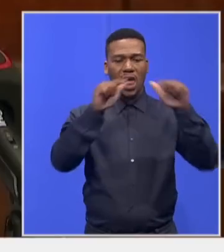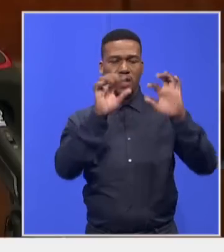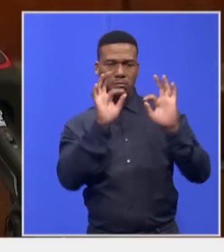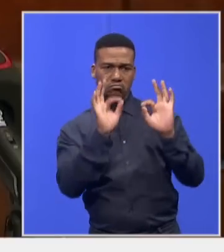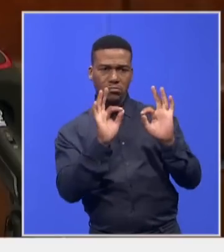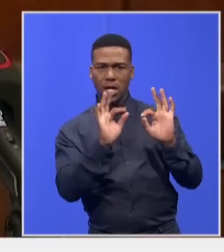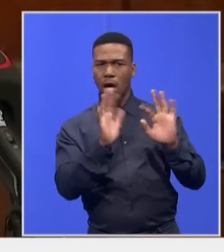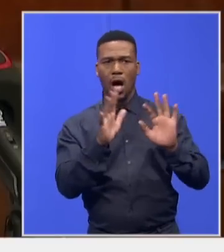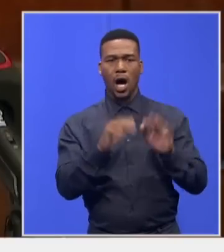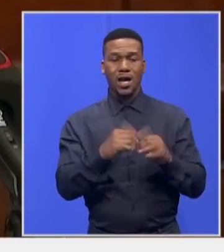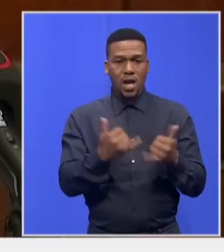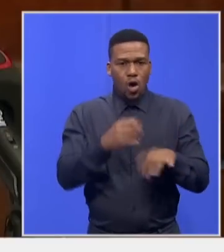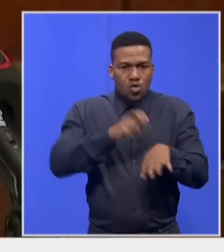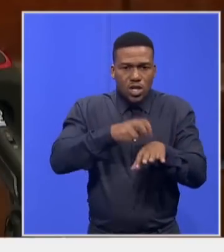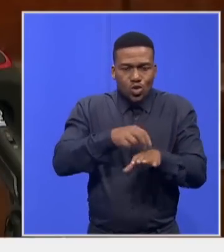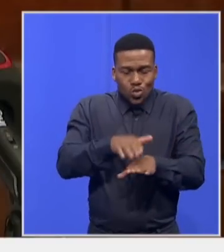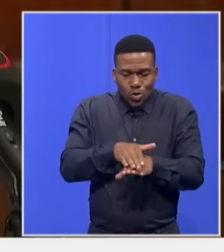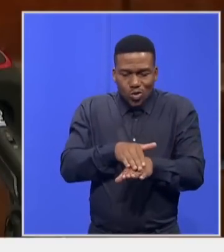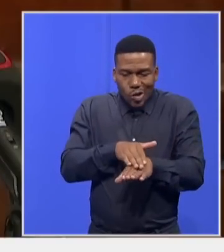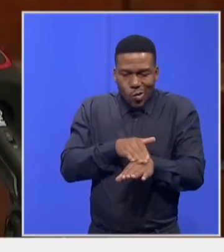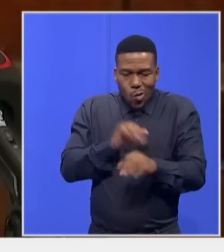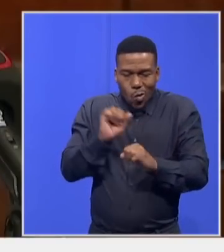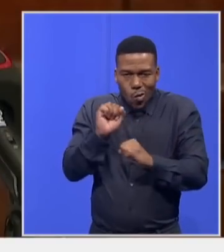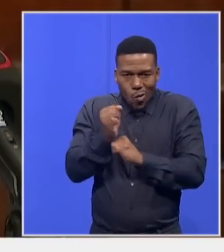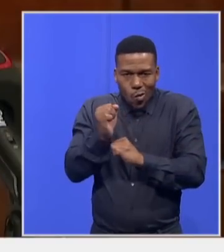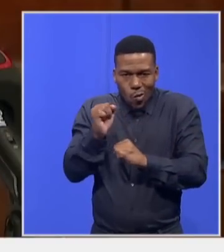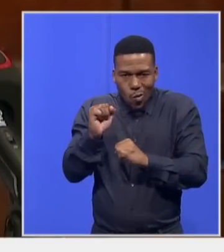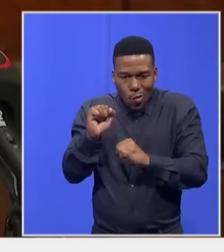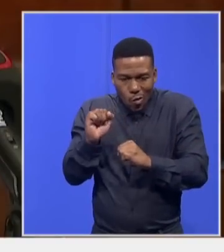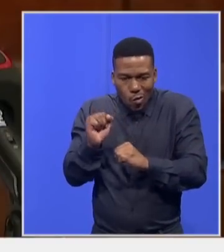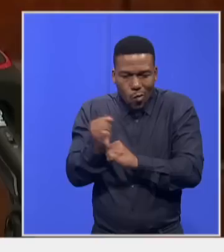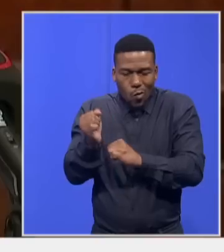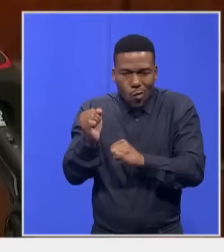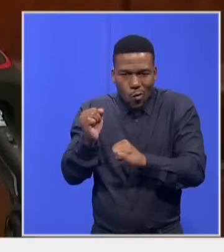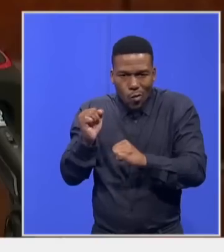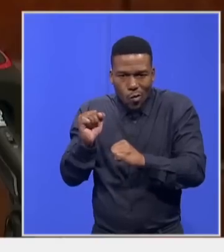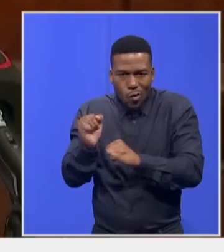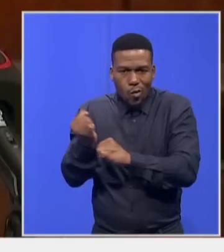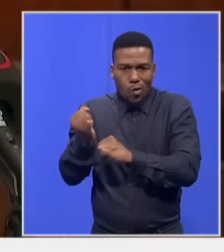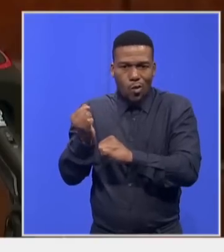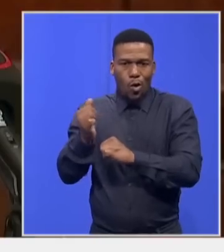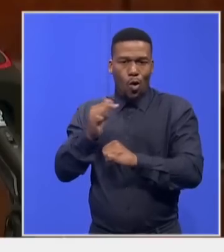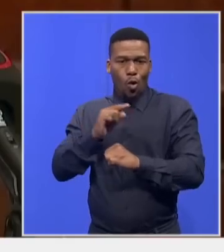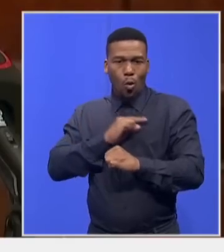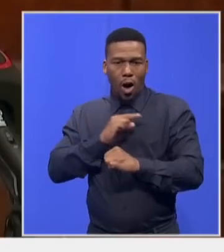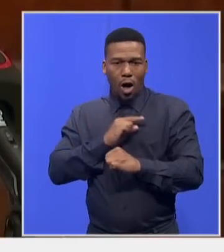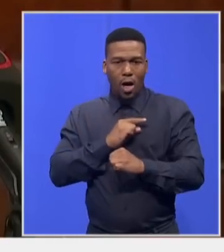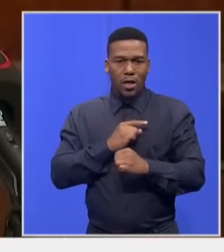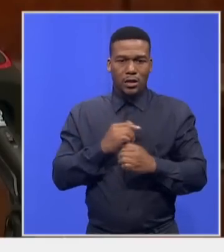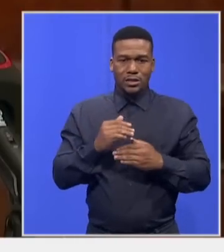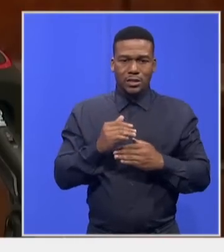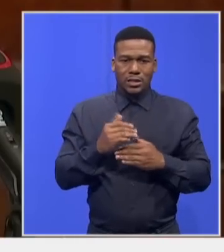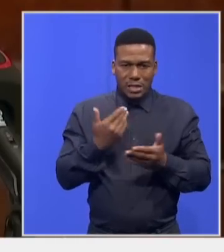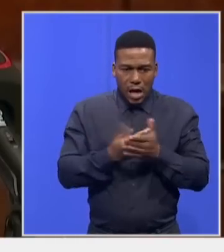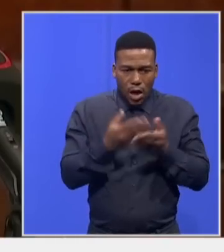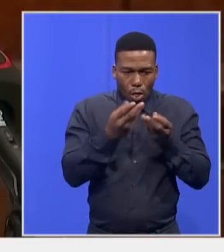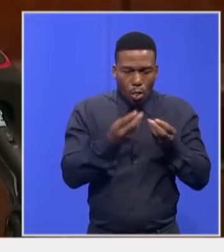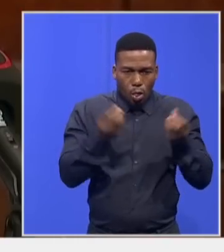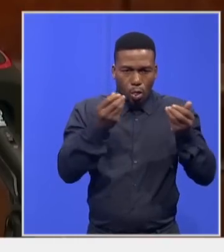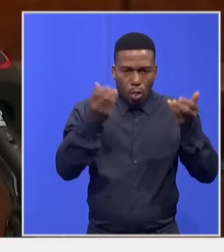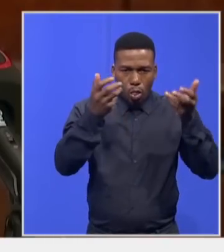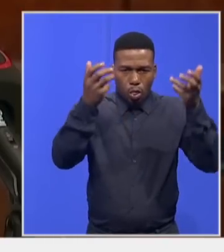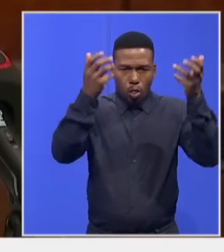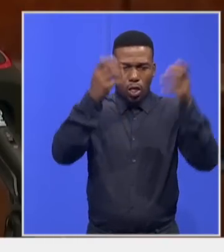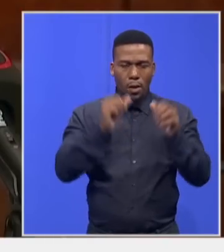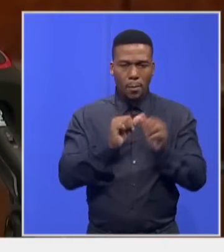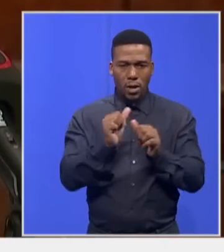down the car, which is your generations at the various units. So Unit 1, for an example, they have to slow down the car by